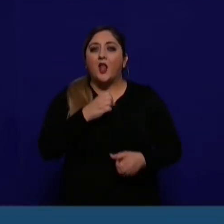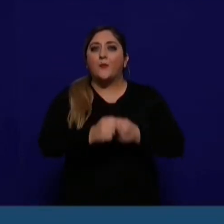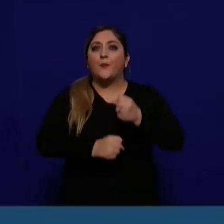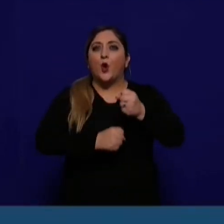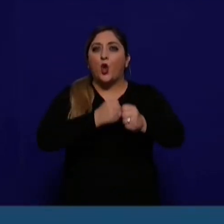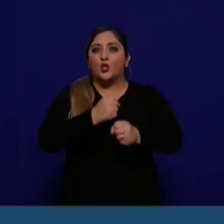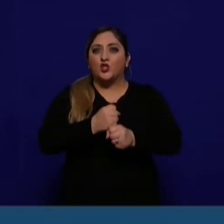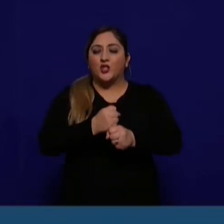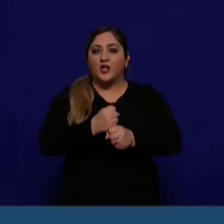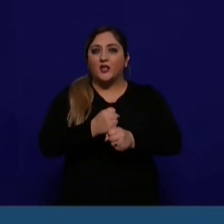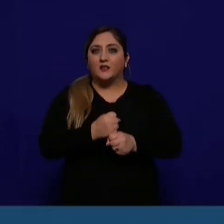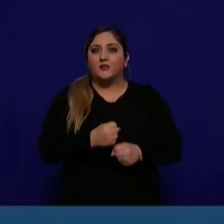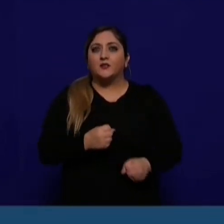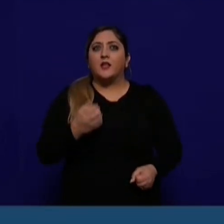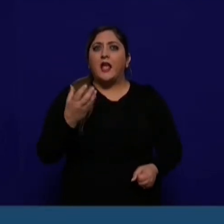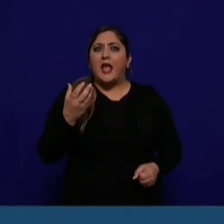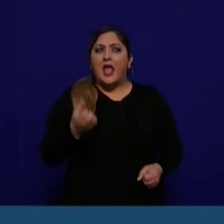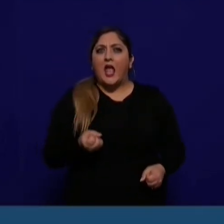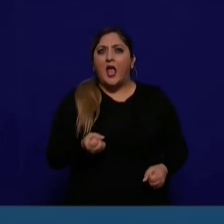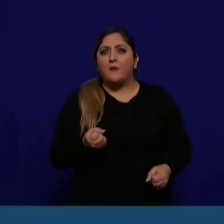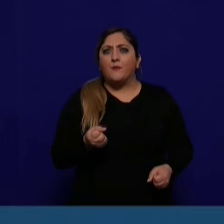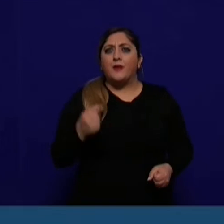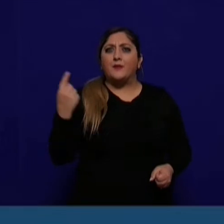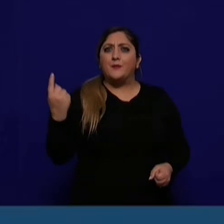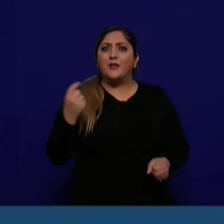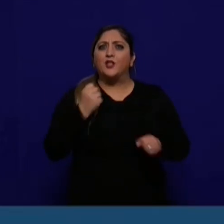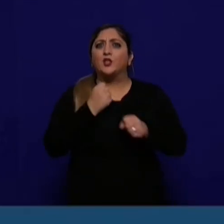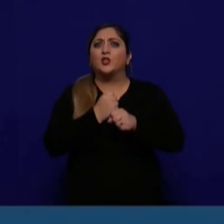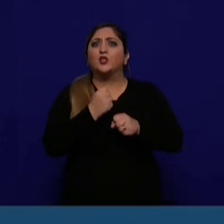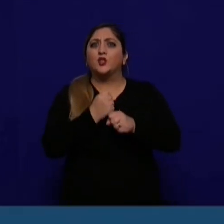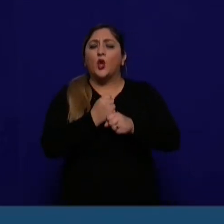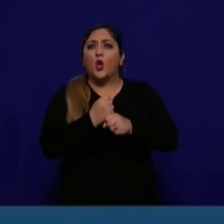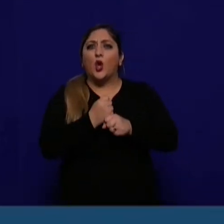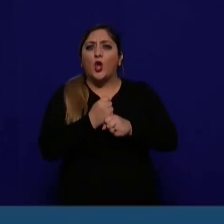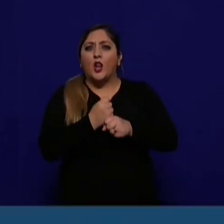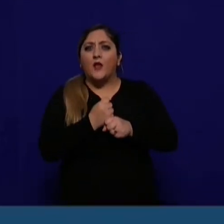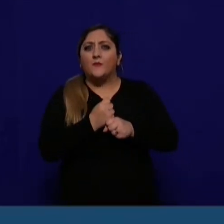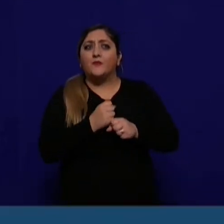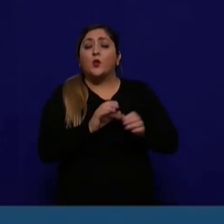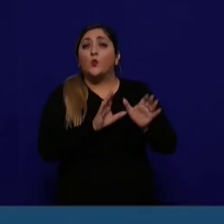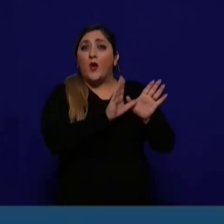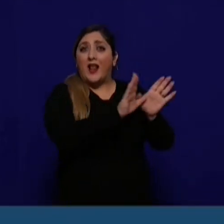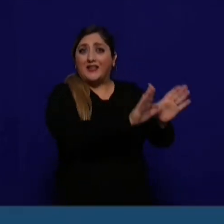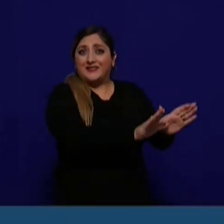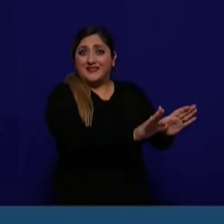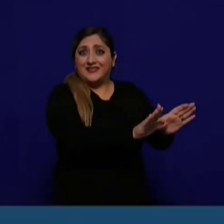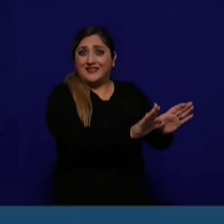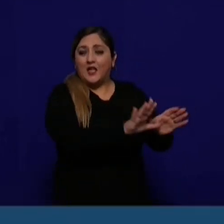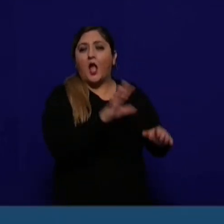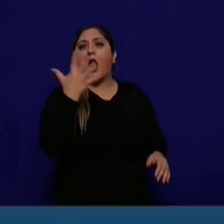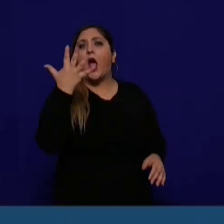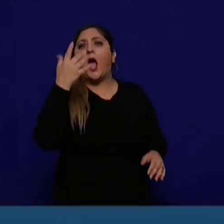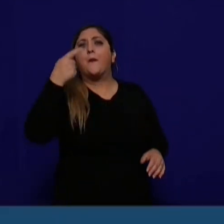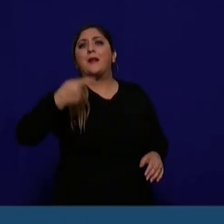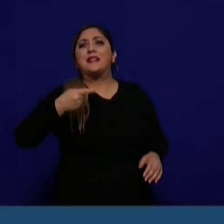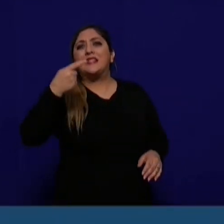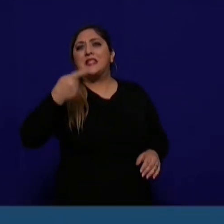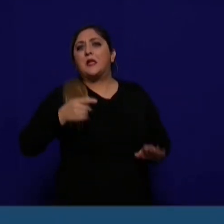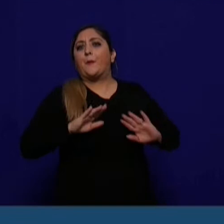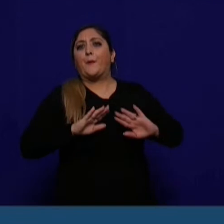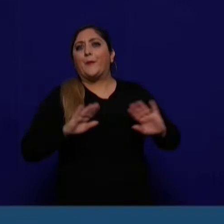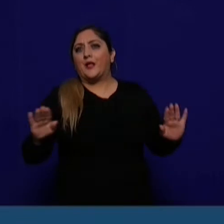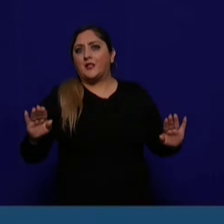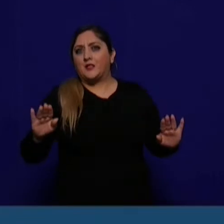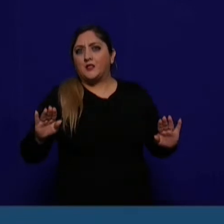kellhom joqogħdu kwarantina l 5 ijiem flok 14 jum jekk ikollhom xi kuntatt pożittiv ma' każ pożittiv.